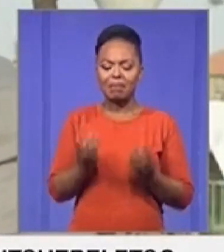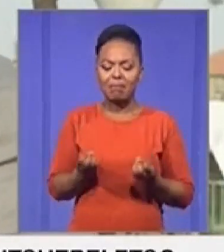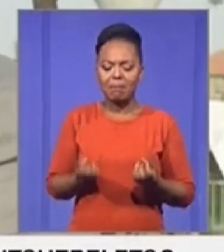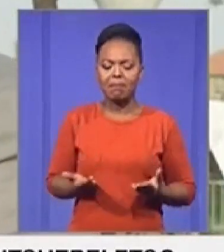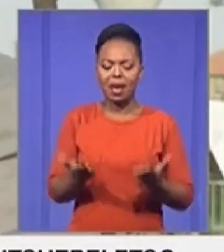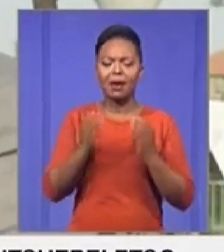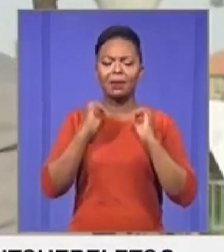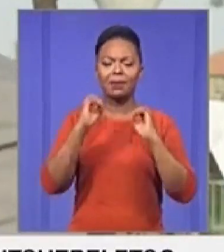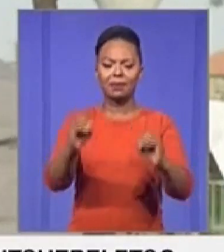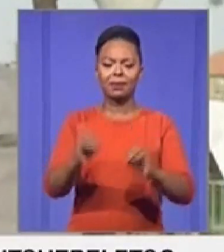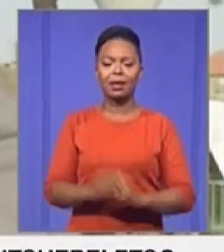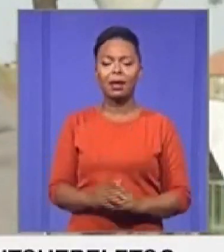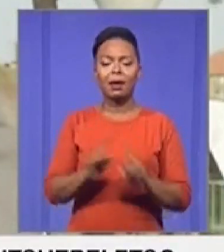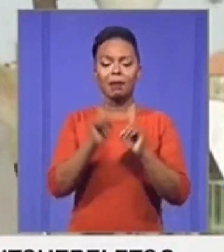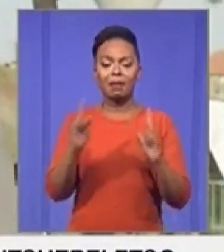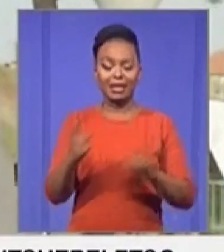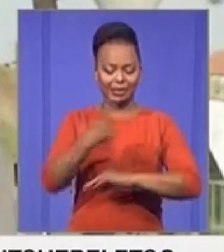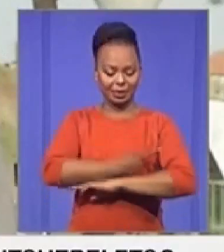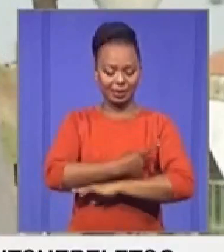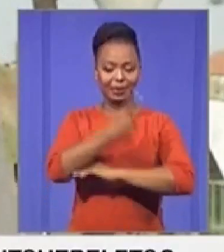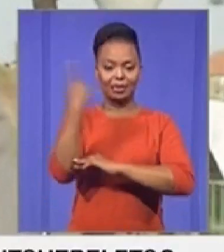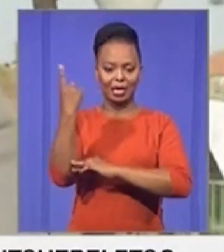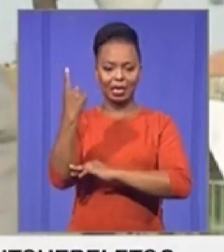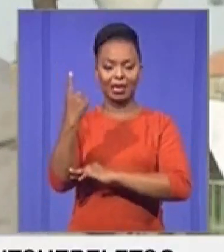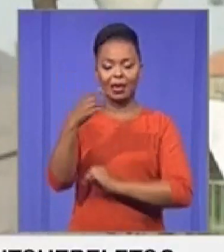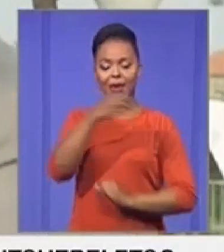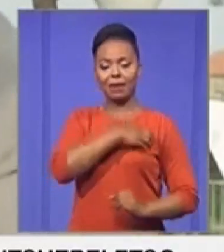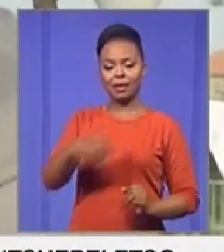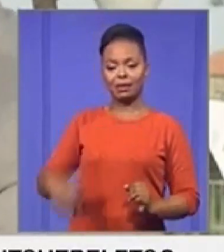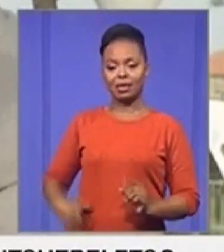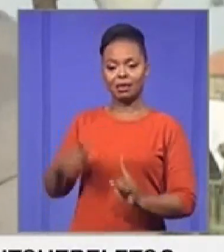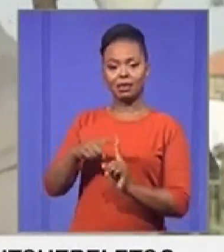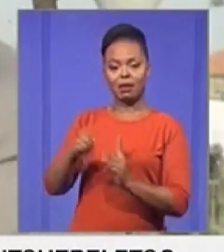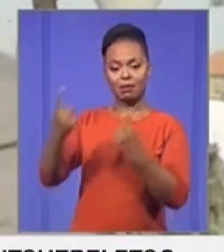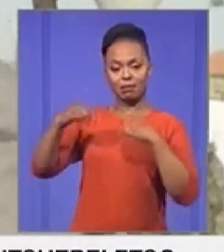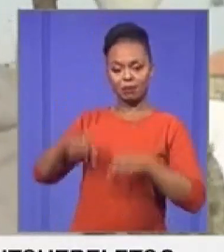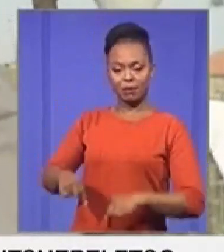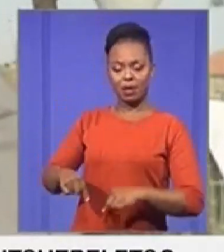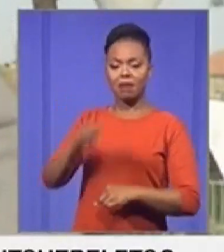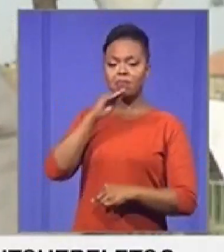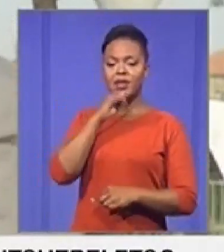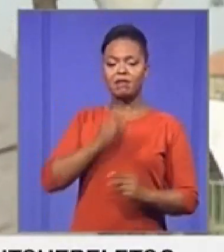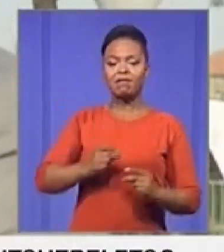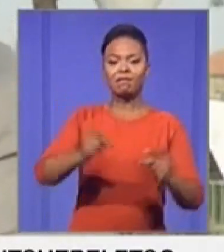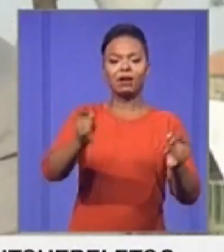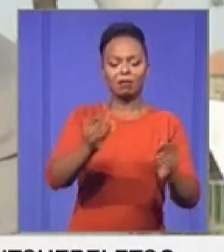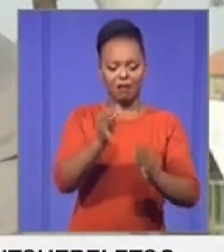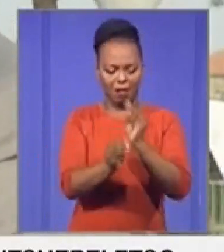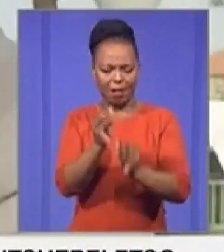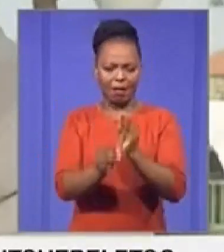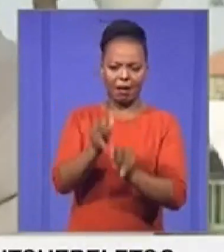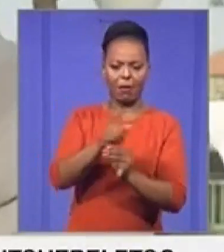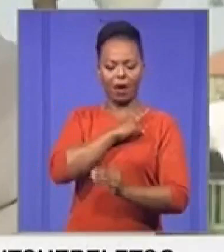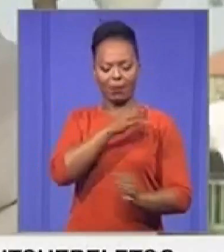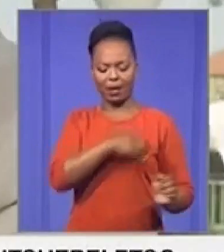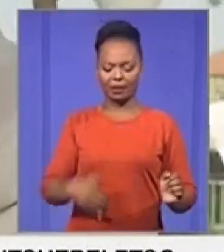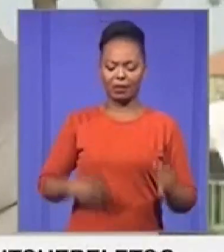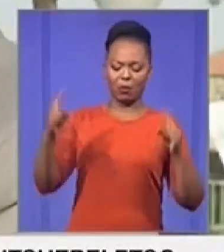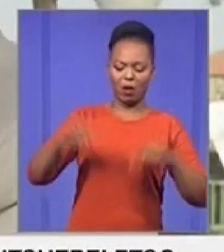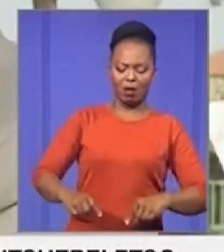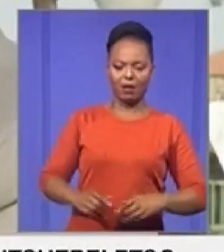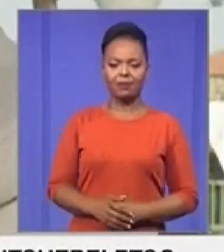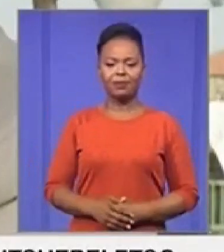empa nakong e leng hore jolo ka tsatsing lena mo ho tlang mo president di lokiswa ka potlako o bona o ka reng jolo ka mo re ntse re bua